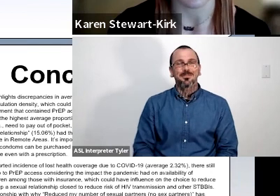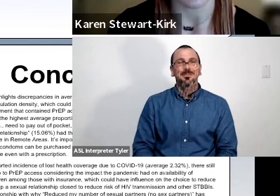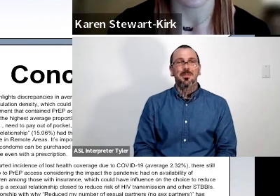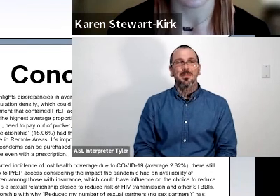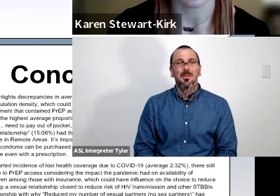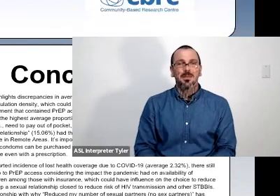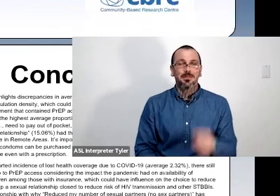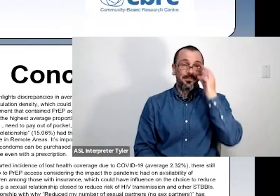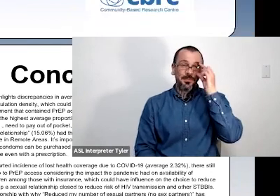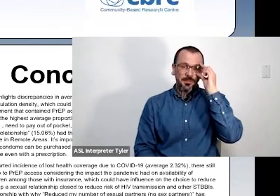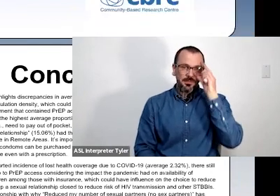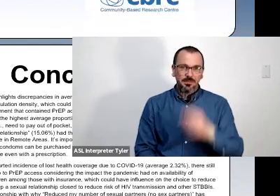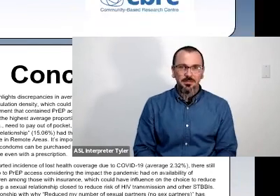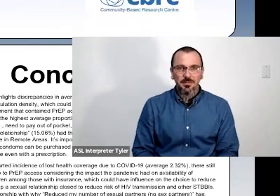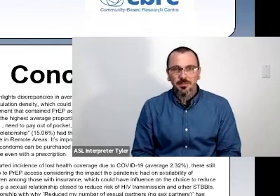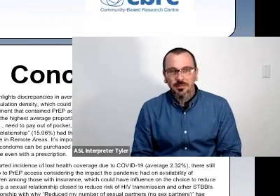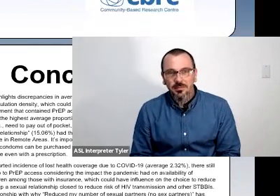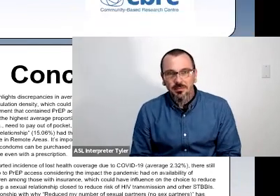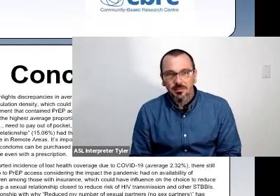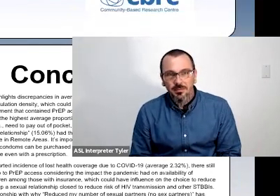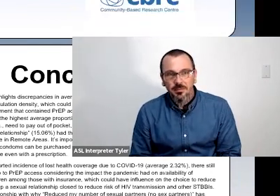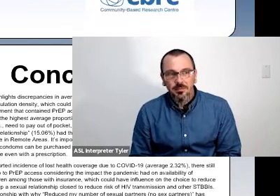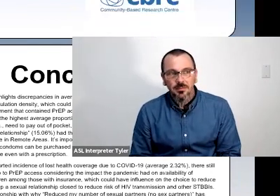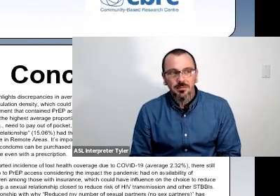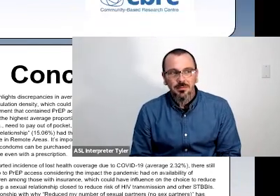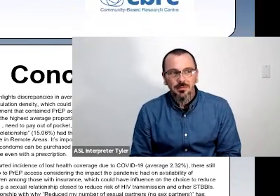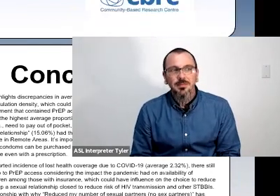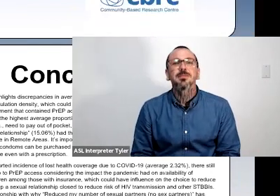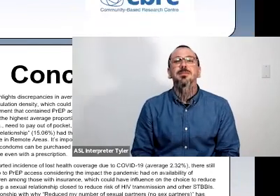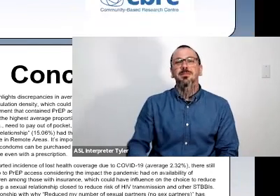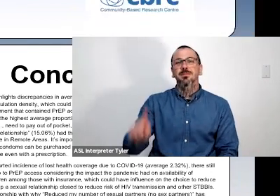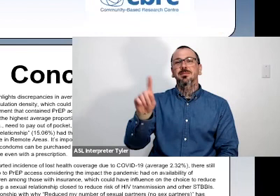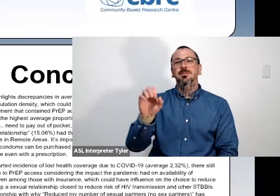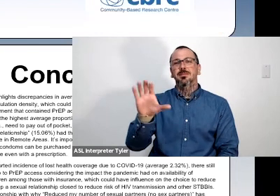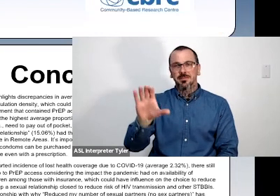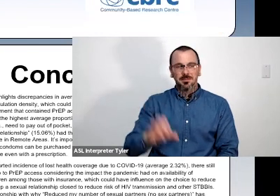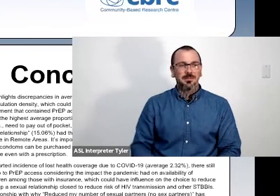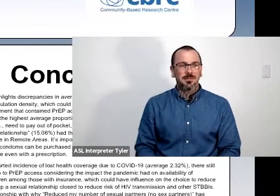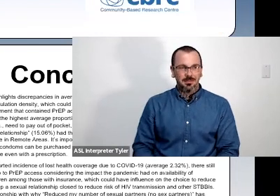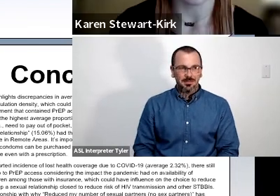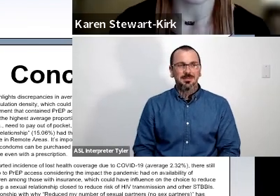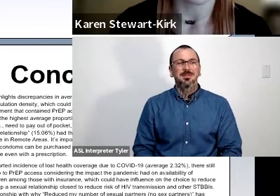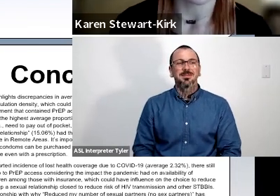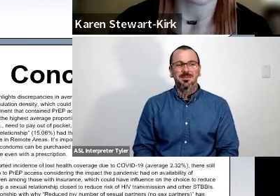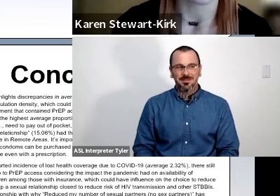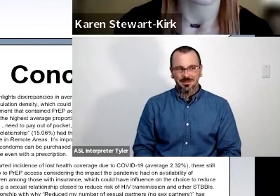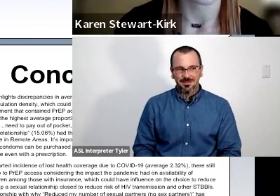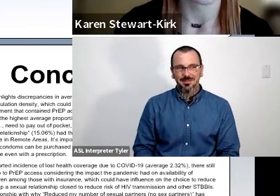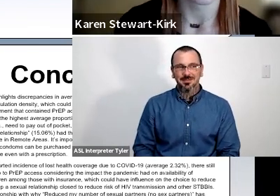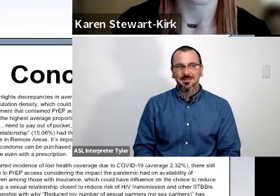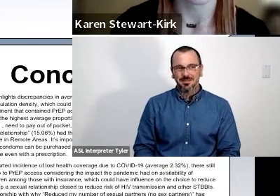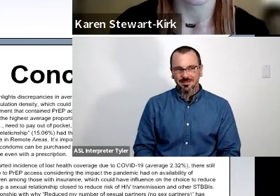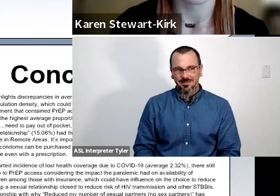Probably tastier. PrEP deserts would, never mind, that's my question.